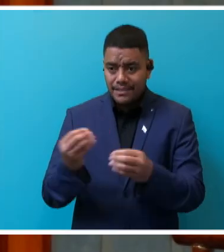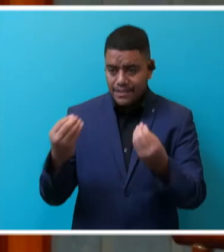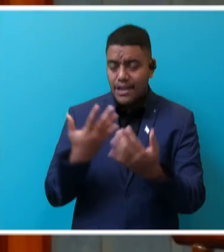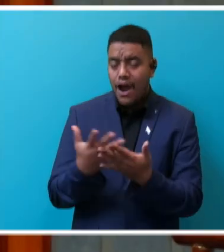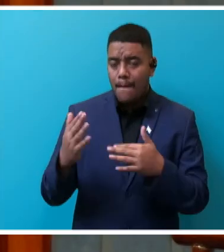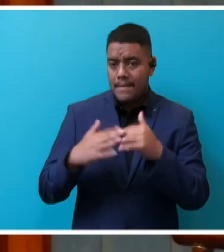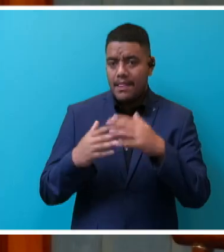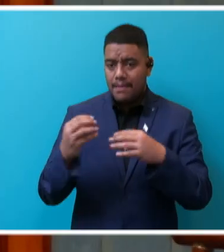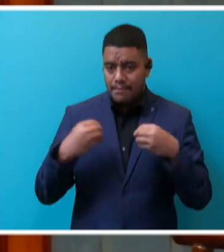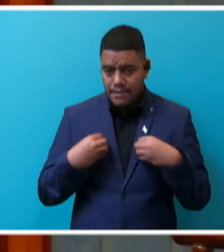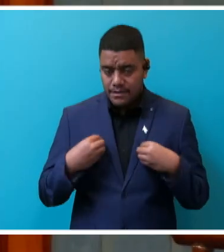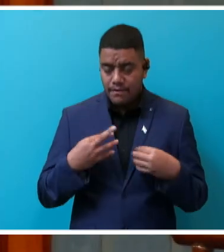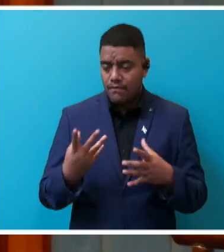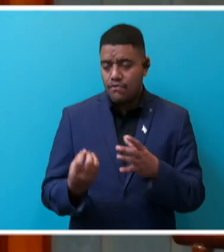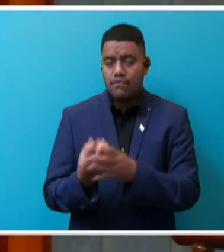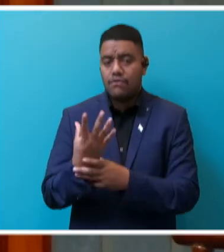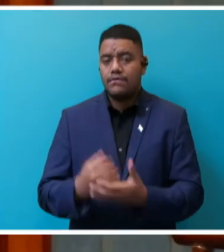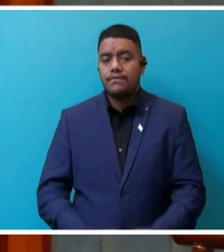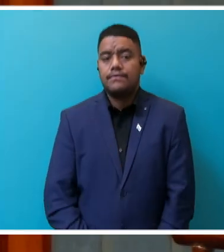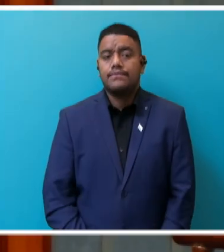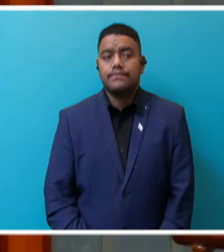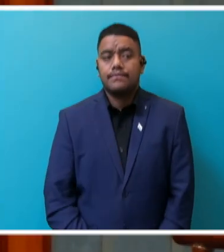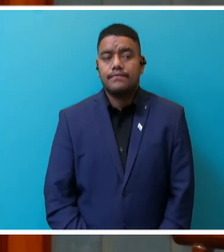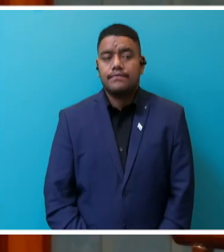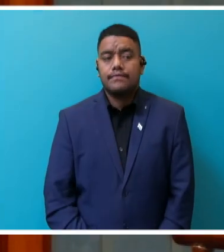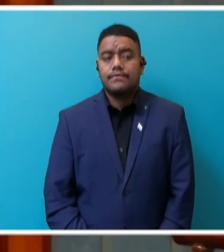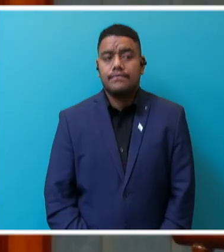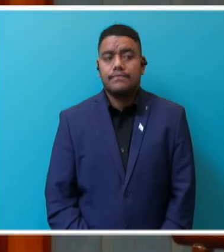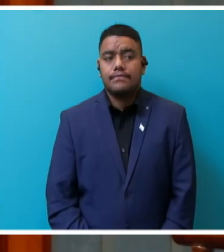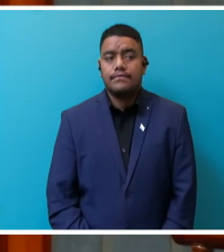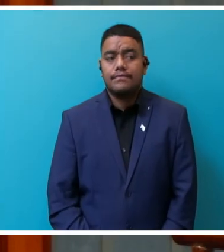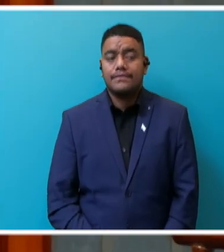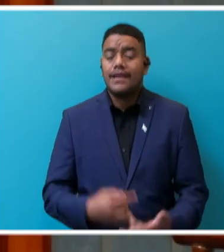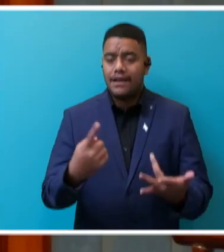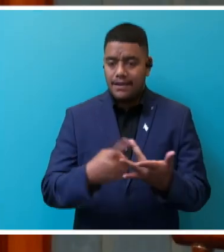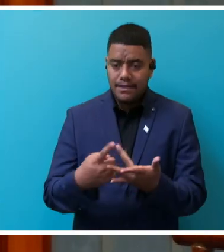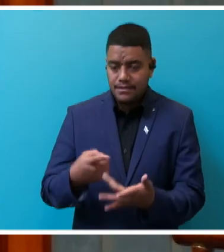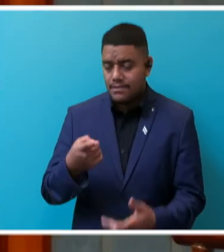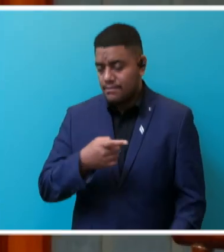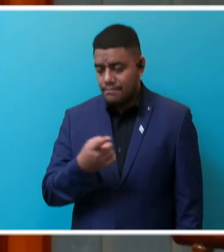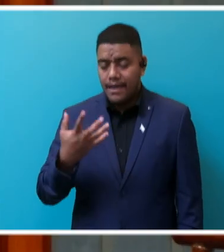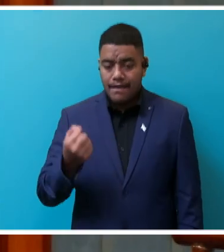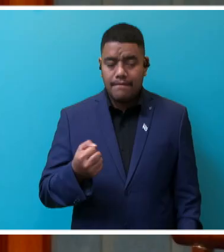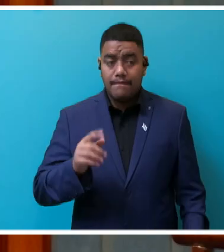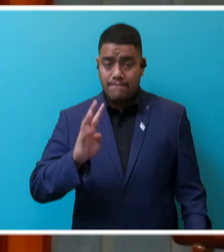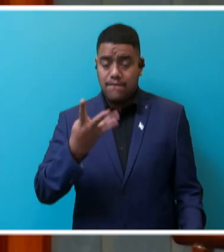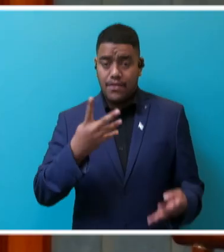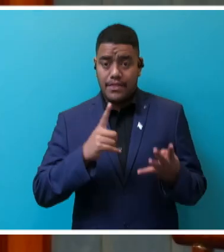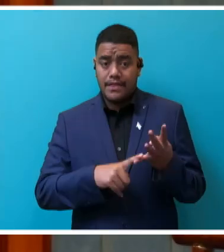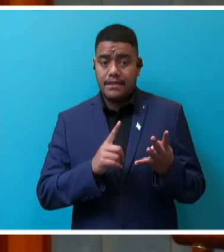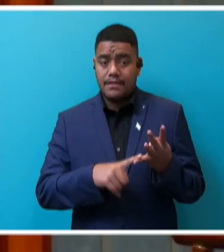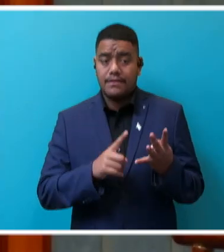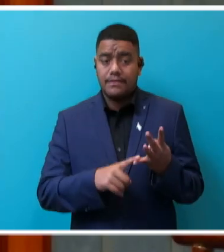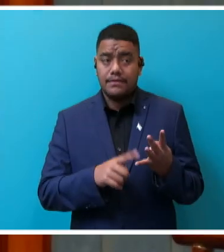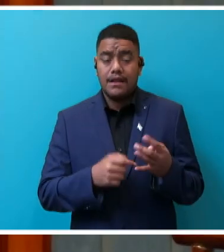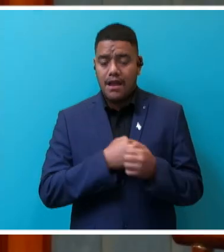capital for growth. There's other initiatives, Mr. Speaker. So the fourth, and we are not forgetting our